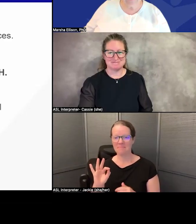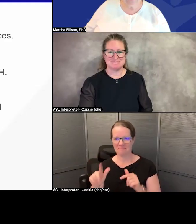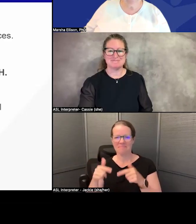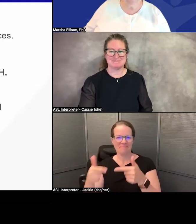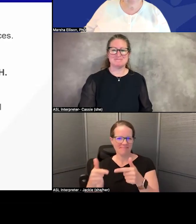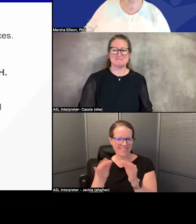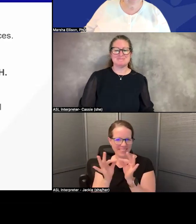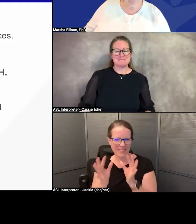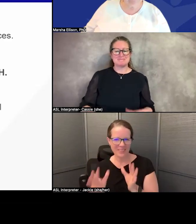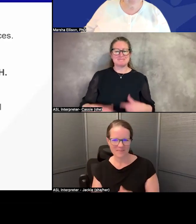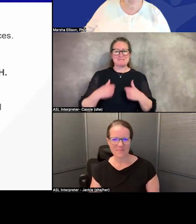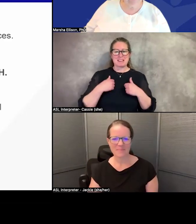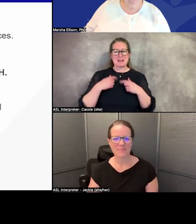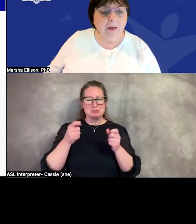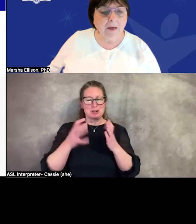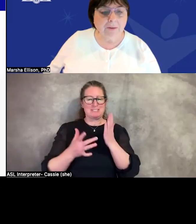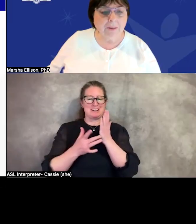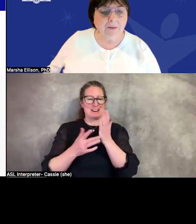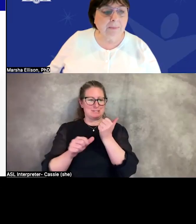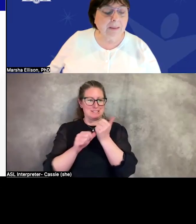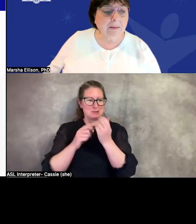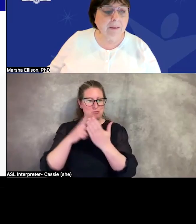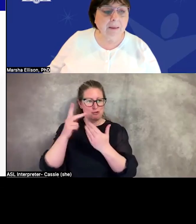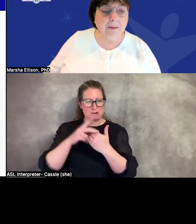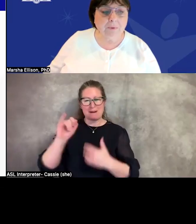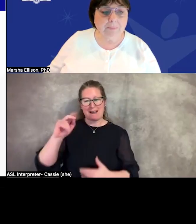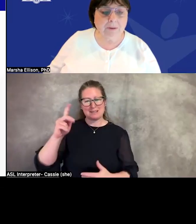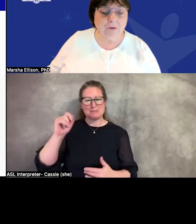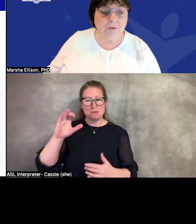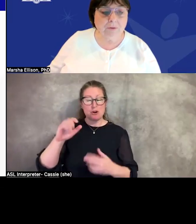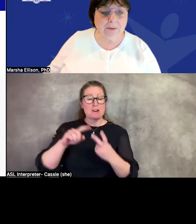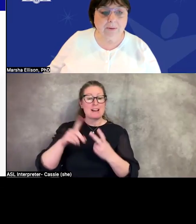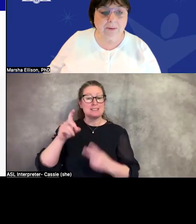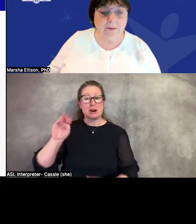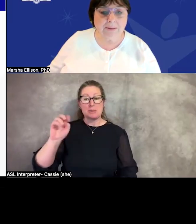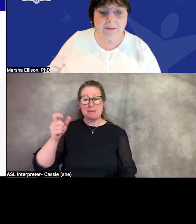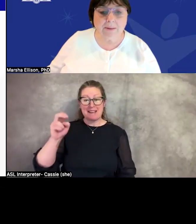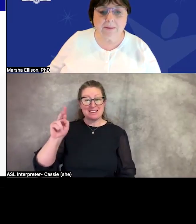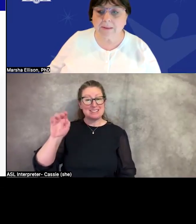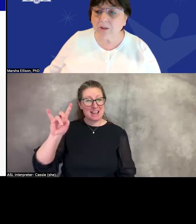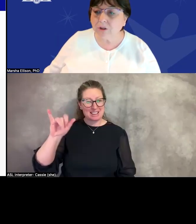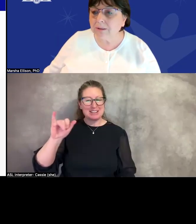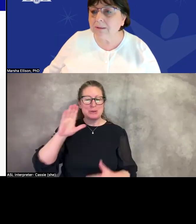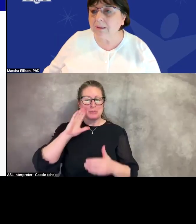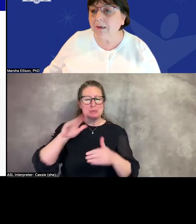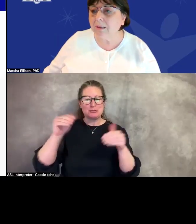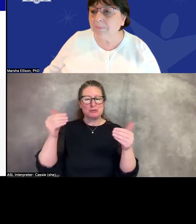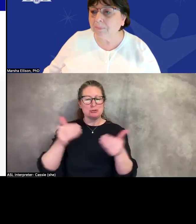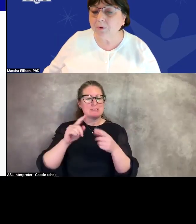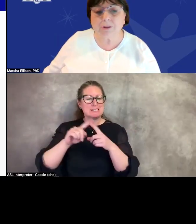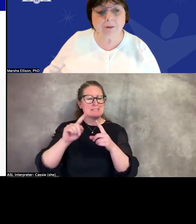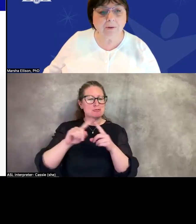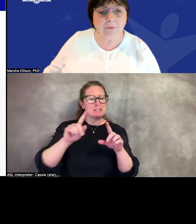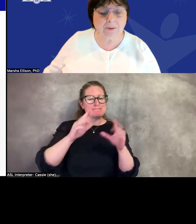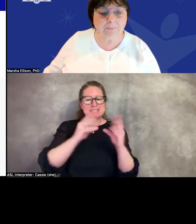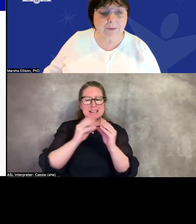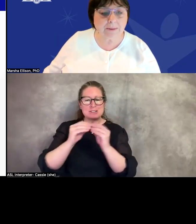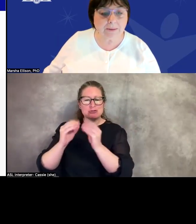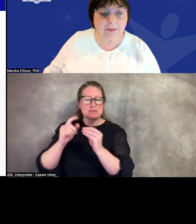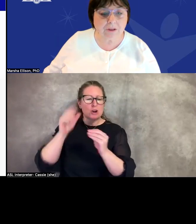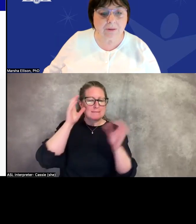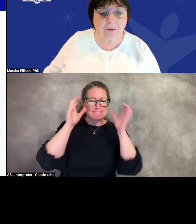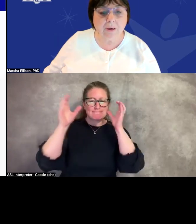Technical Assistance Program at iSPARC. Dr. Megan Kelly will be introducing the listening sessions portion of